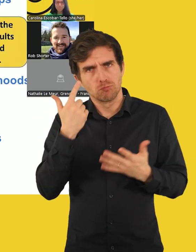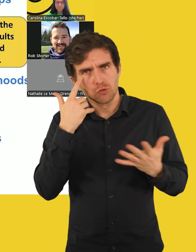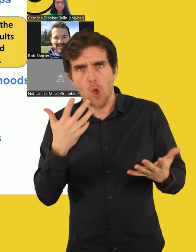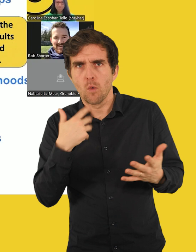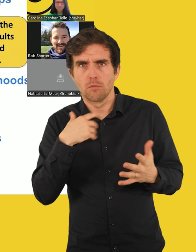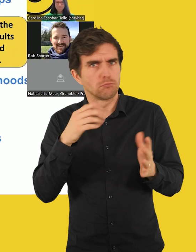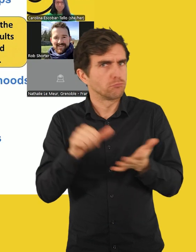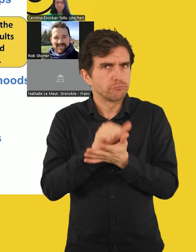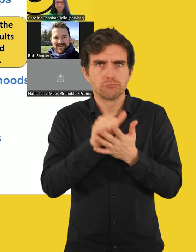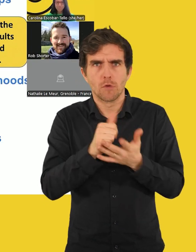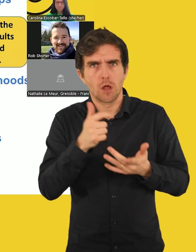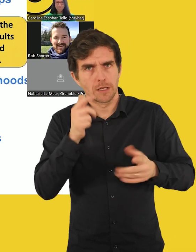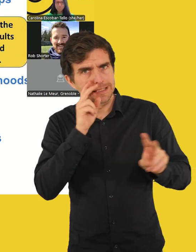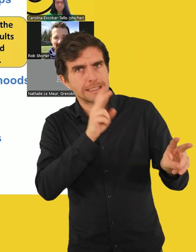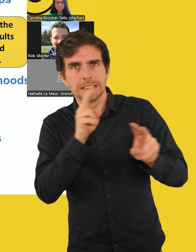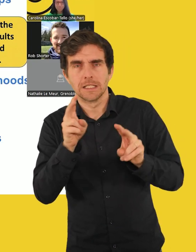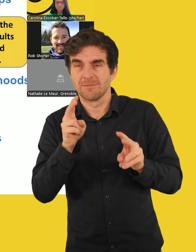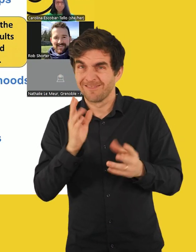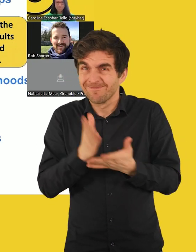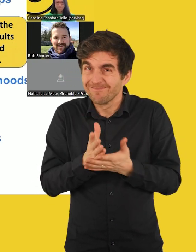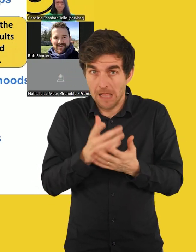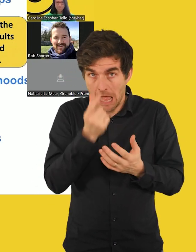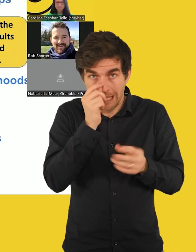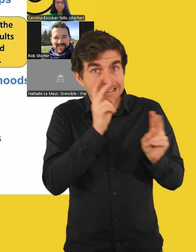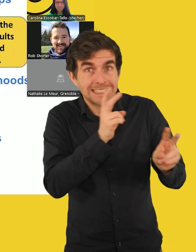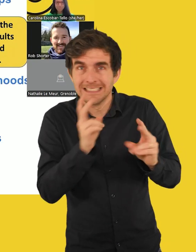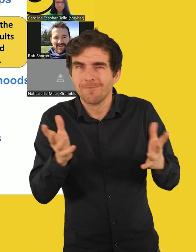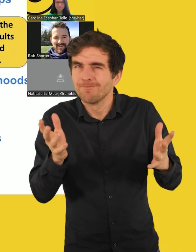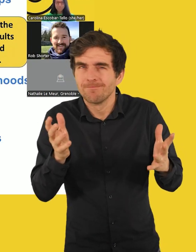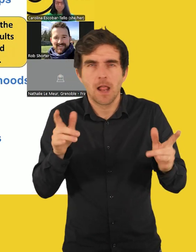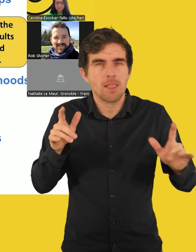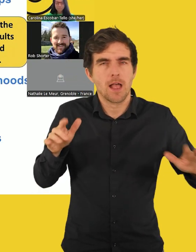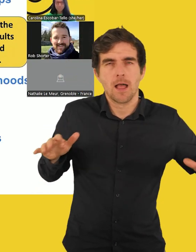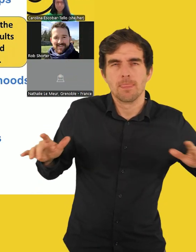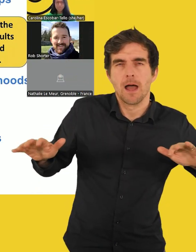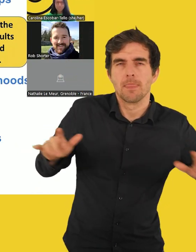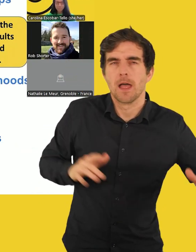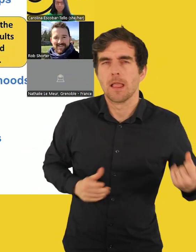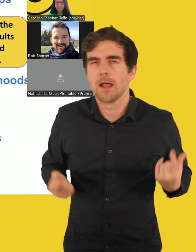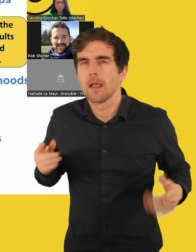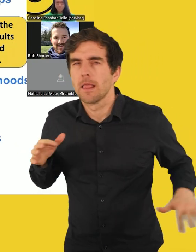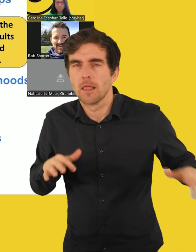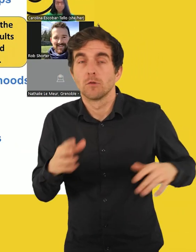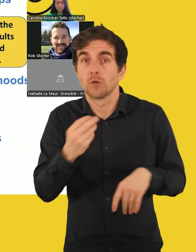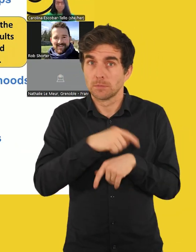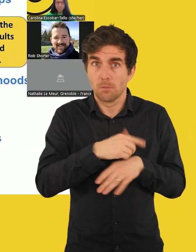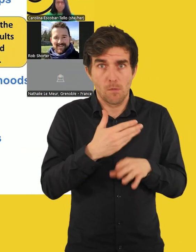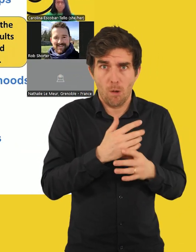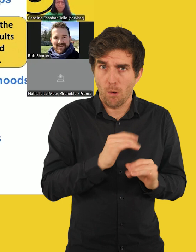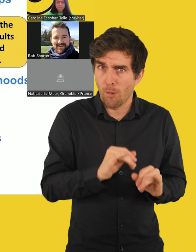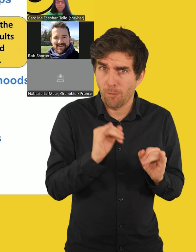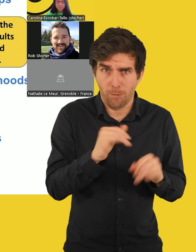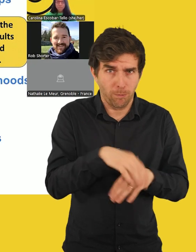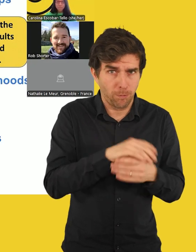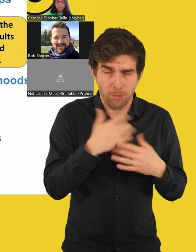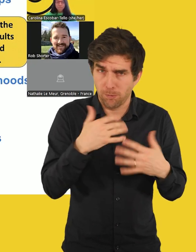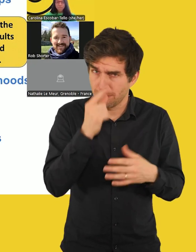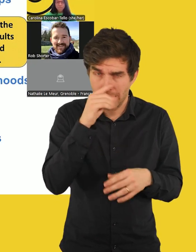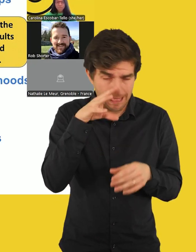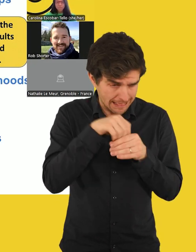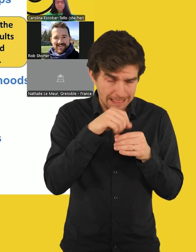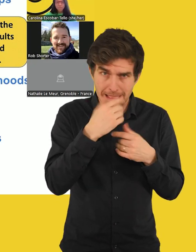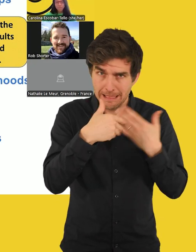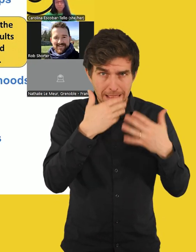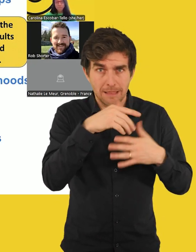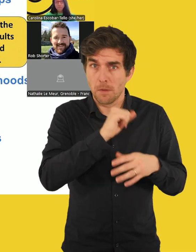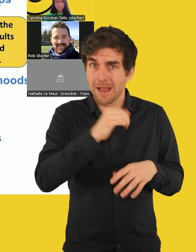Show me the visible results. Sometimes the results aren't actually visible. What we've really learned in cities and towns is actually sometimes when the work is serious,